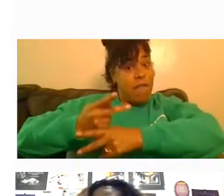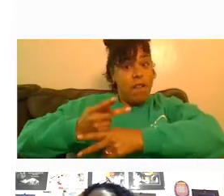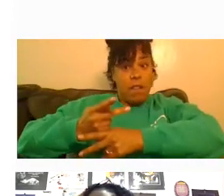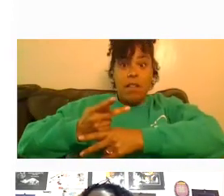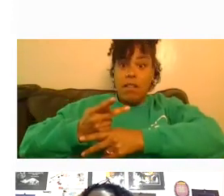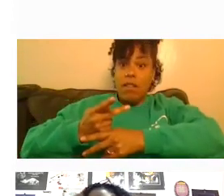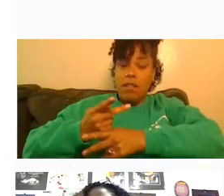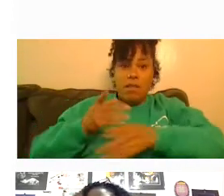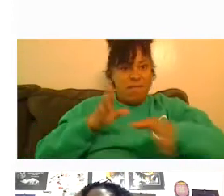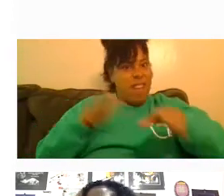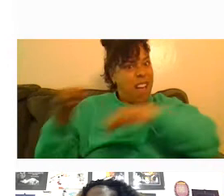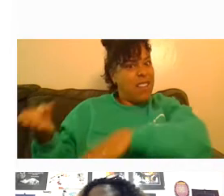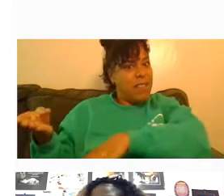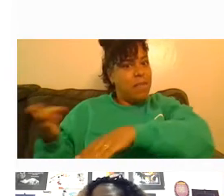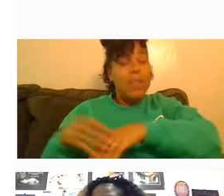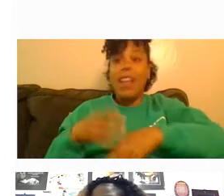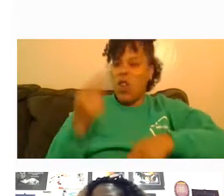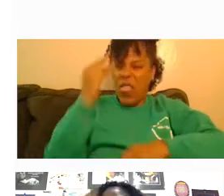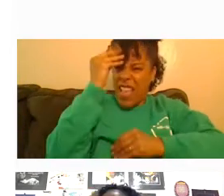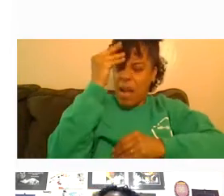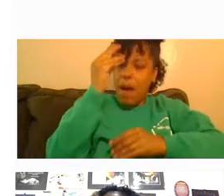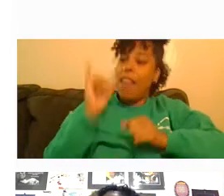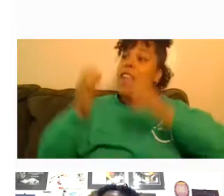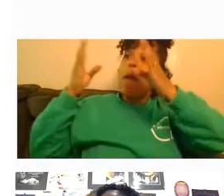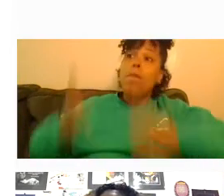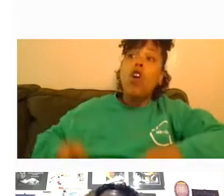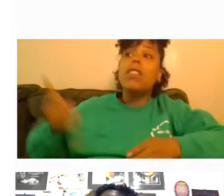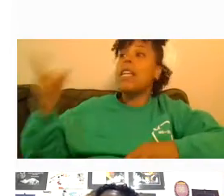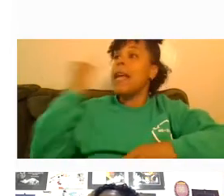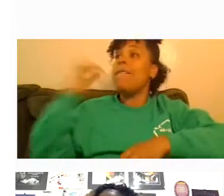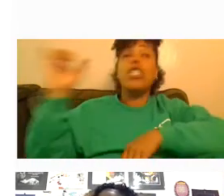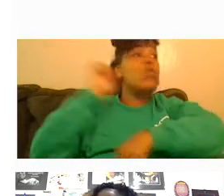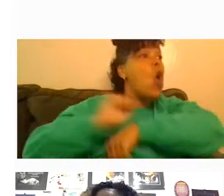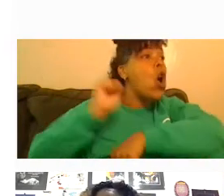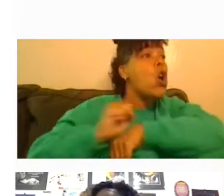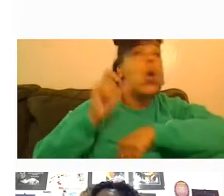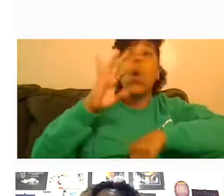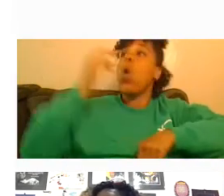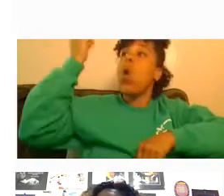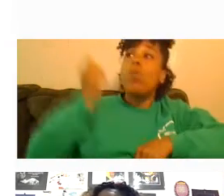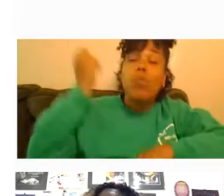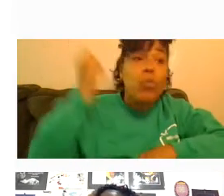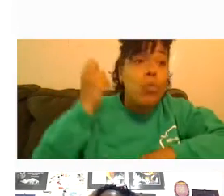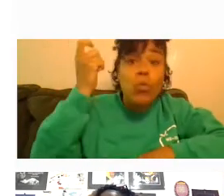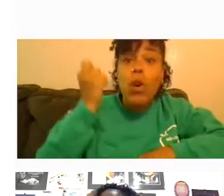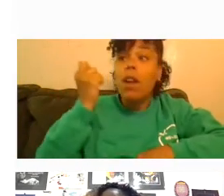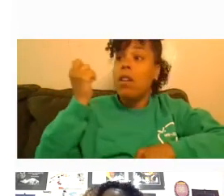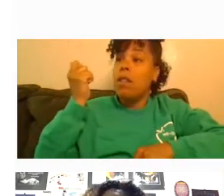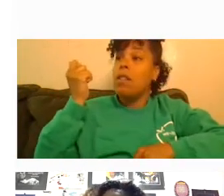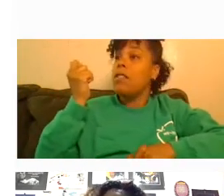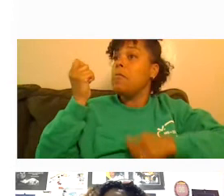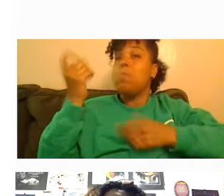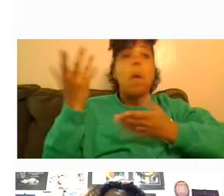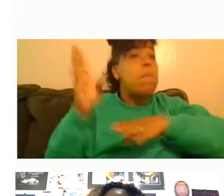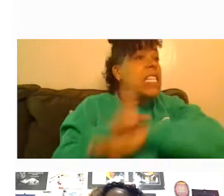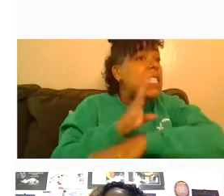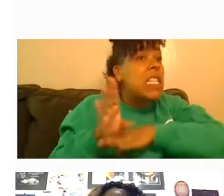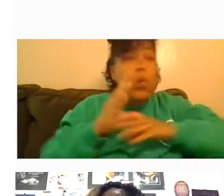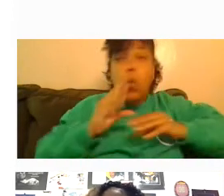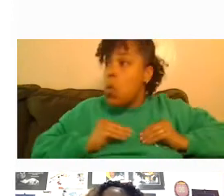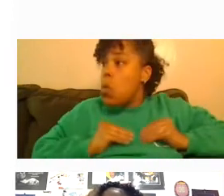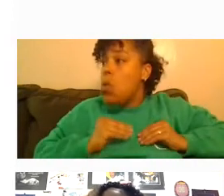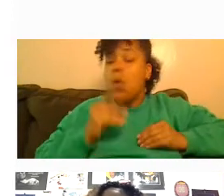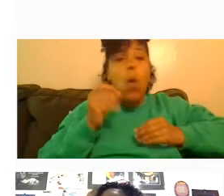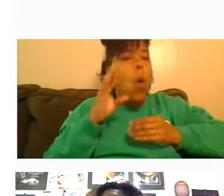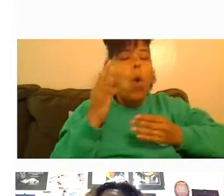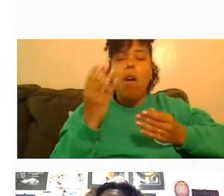that's income, no matter what its source is, whether it be from benefits, whether it be from a job, whether it be from a business. If